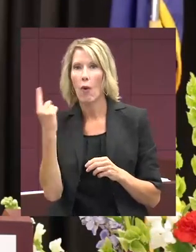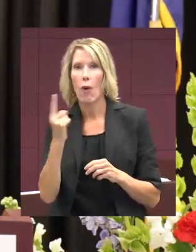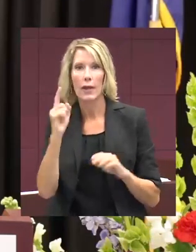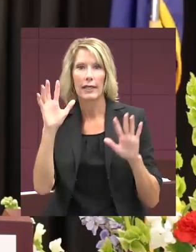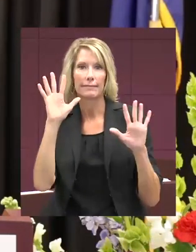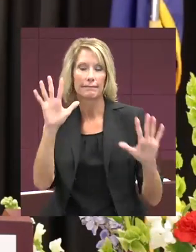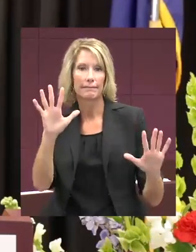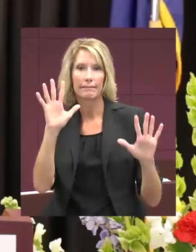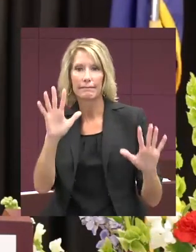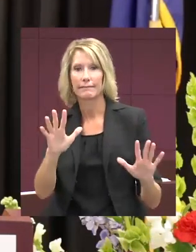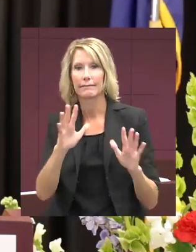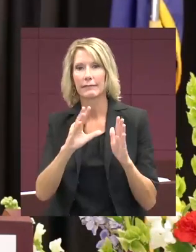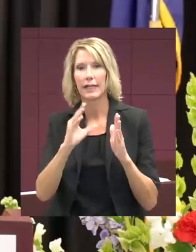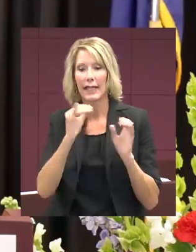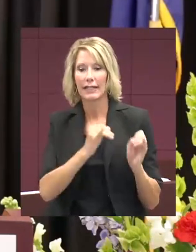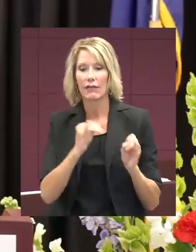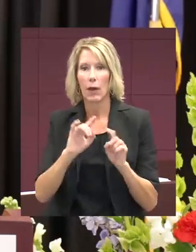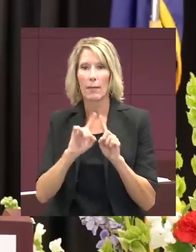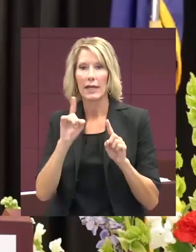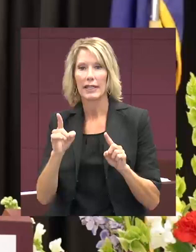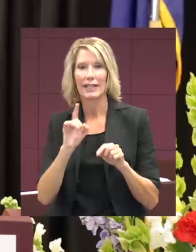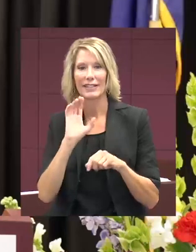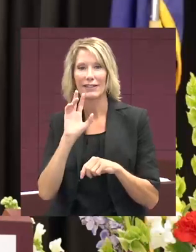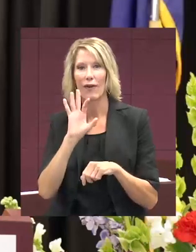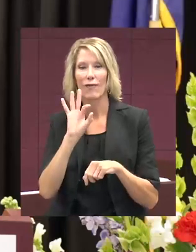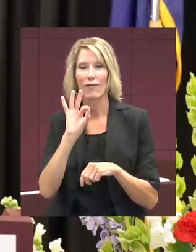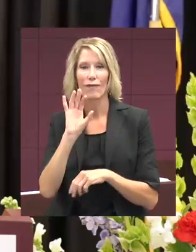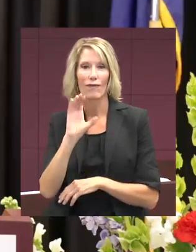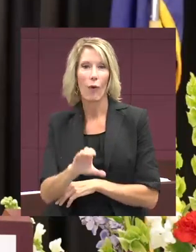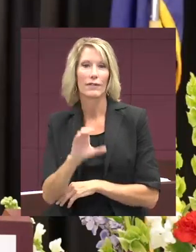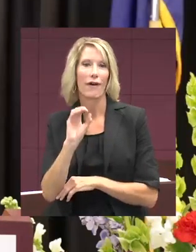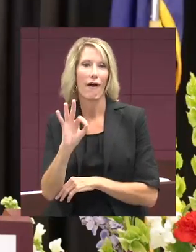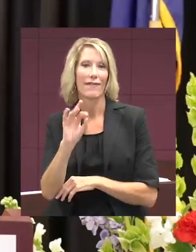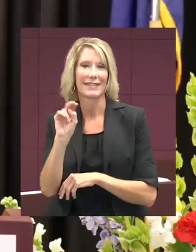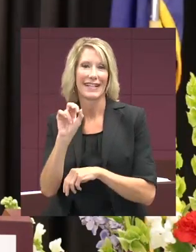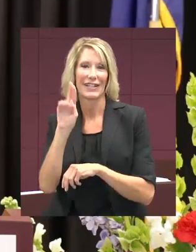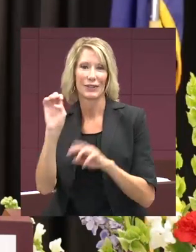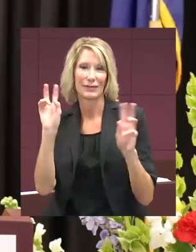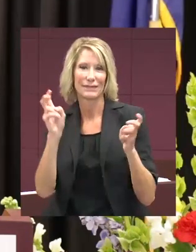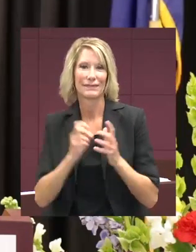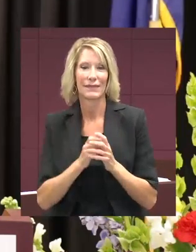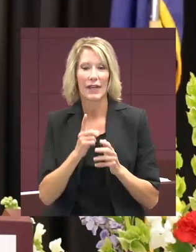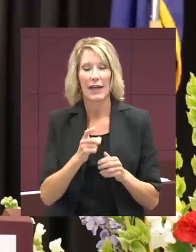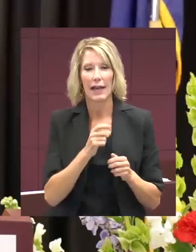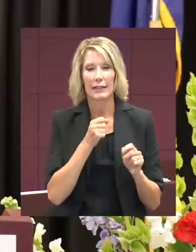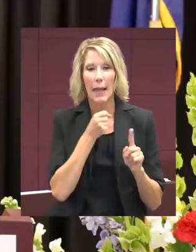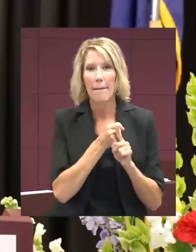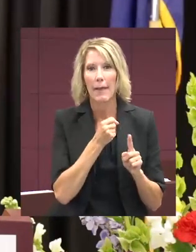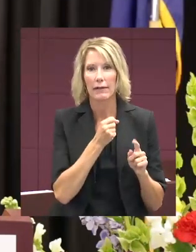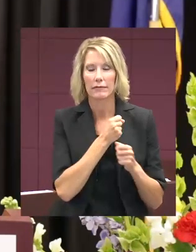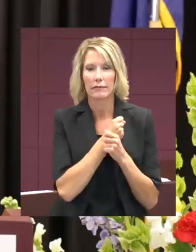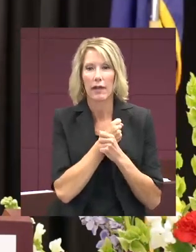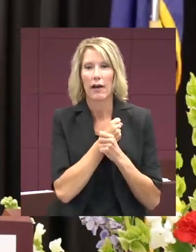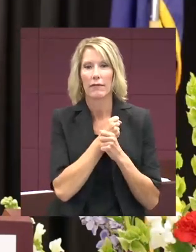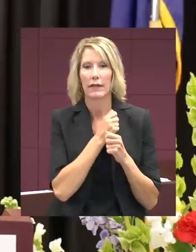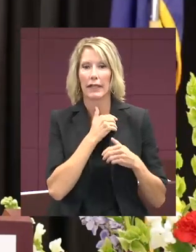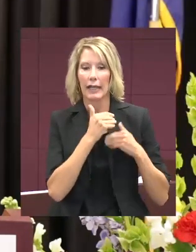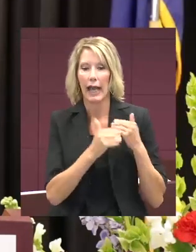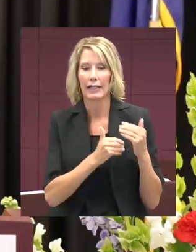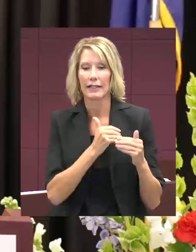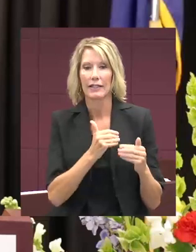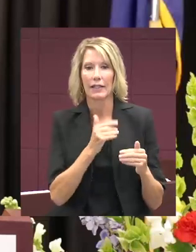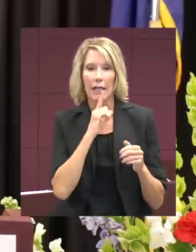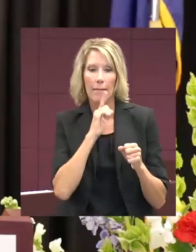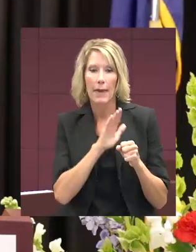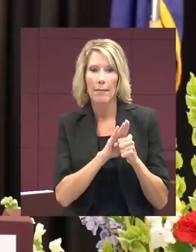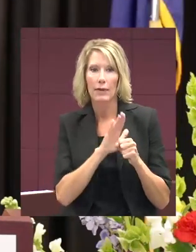extraordinary individual, he is a force of nature. His impact, love, kindness, dedication, and commitment to all